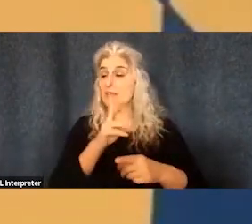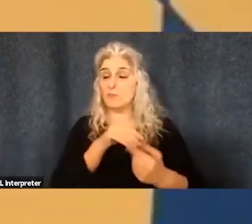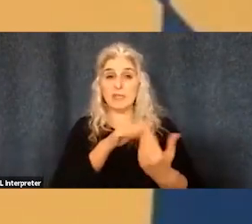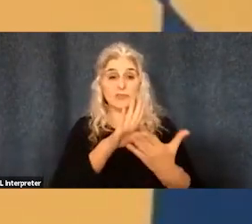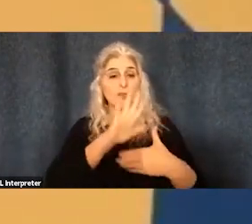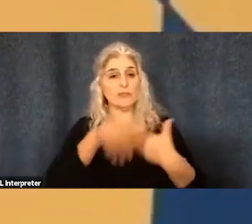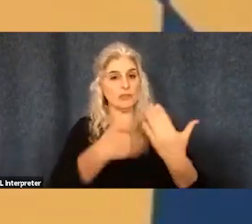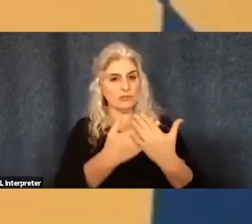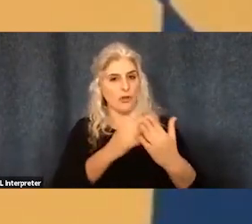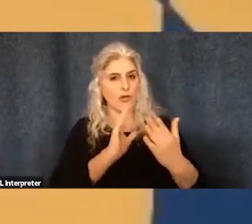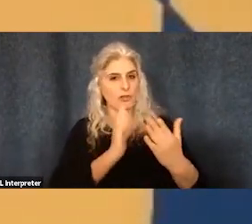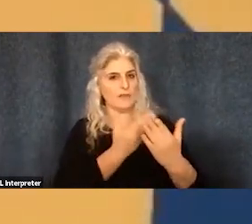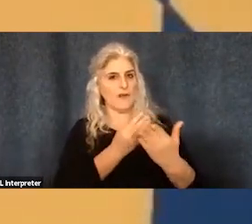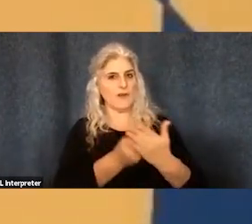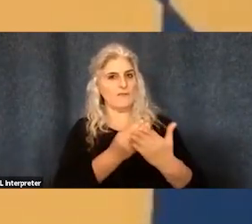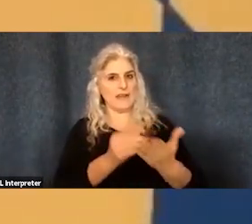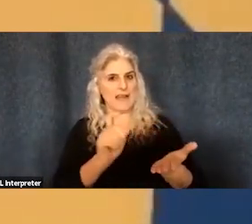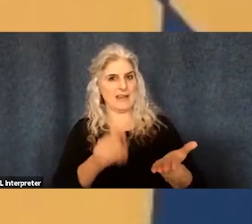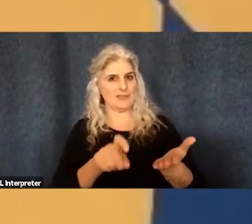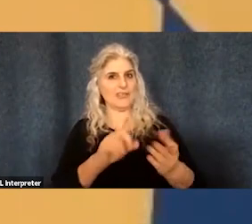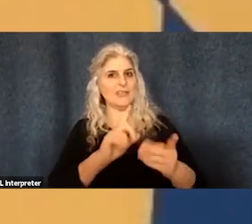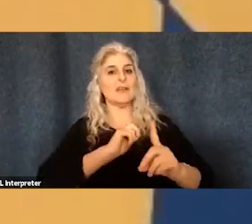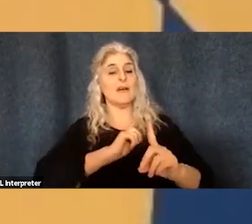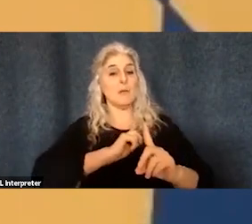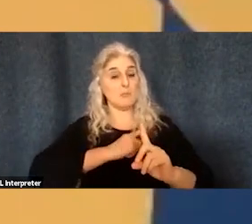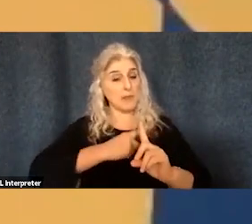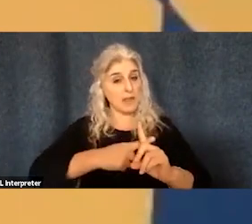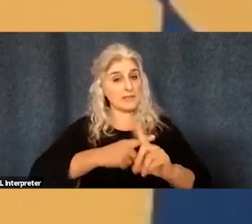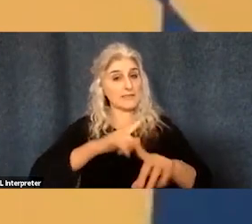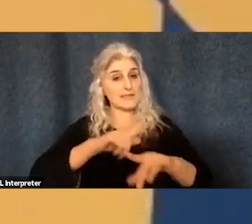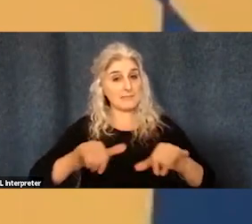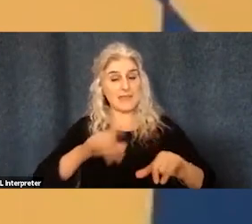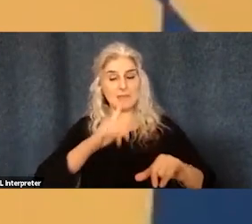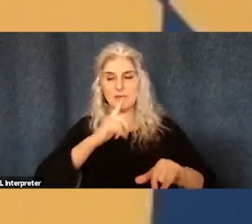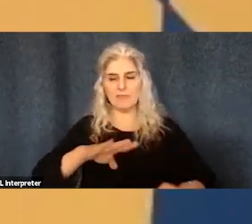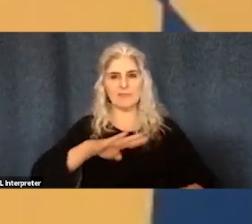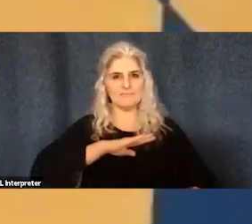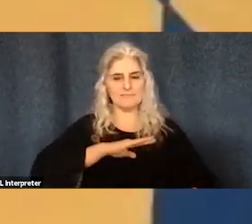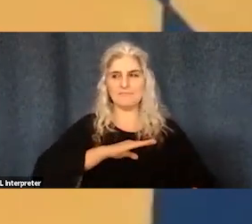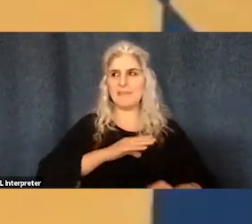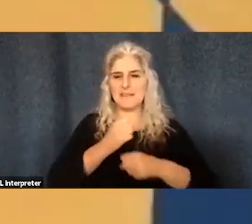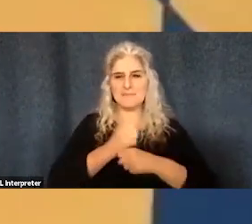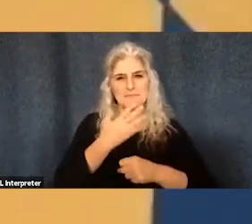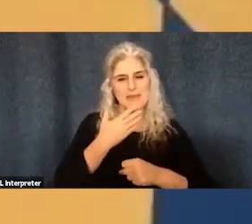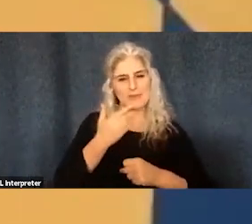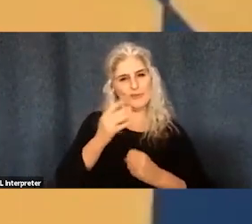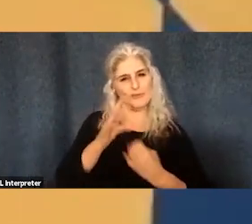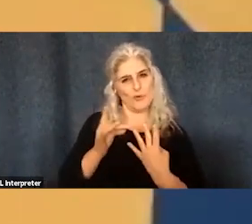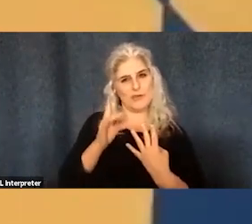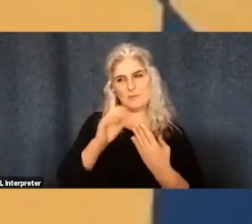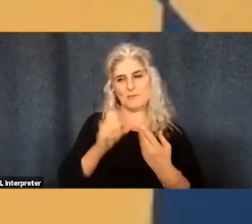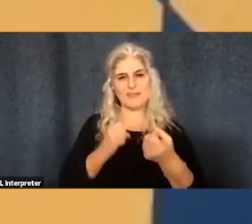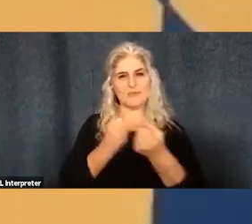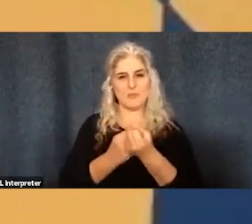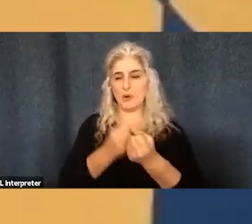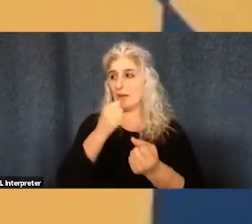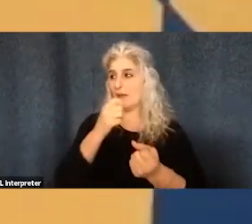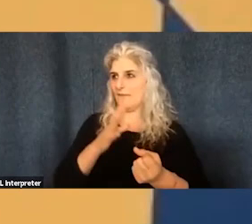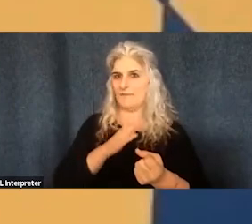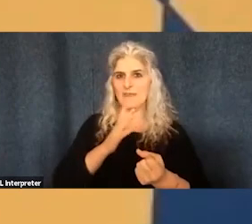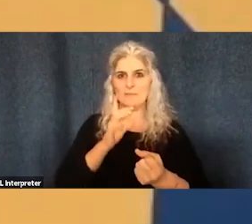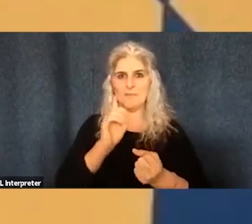financial needs that we need, but it also it helped us make the better choice in terms of supporting a female entrepreneur.